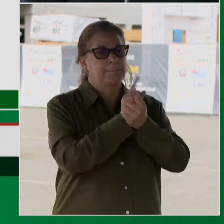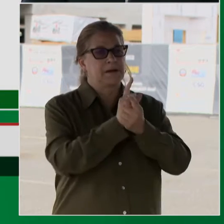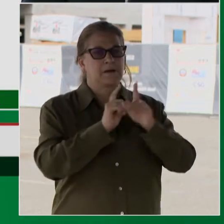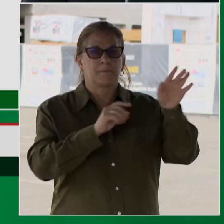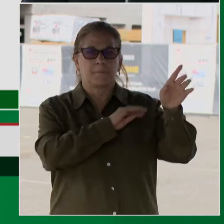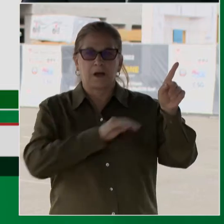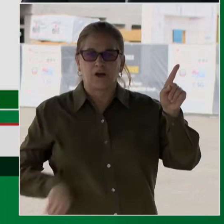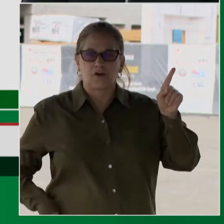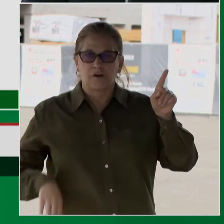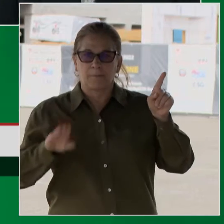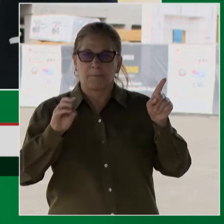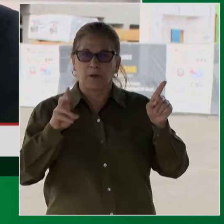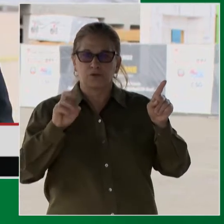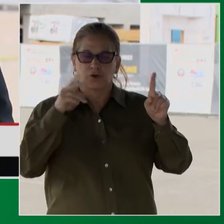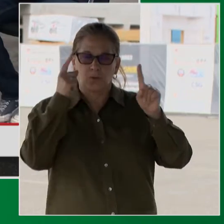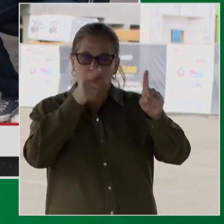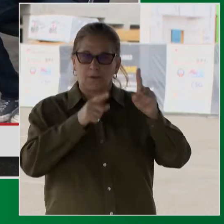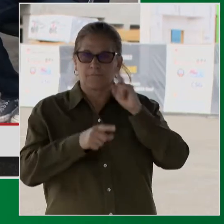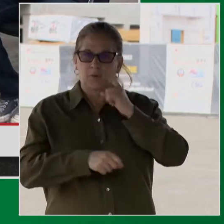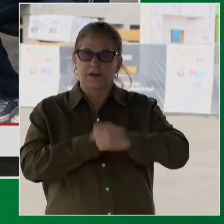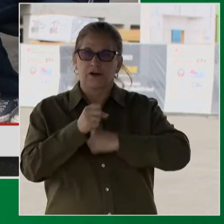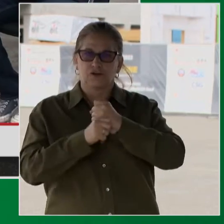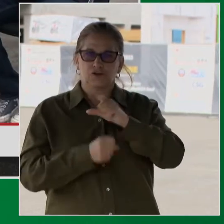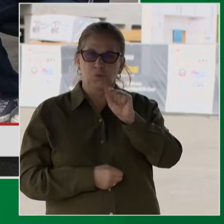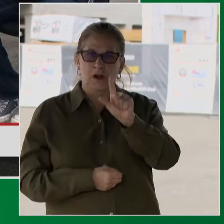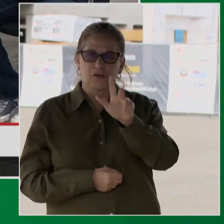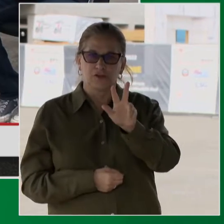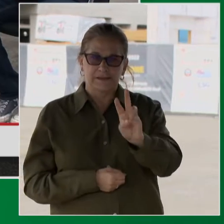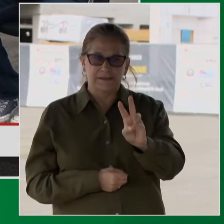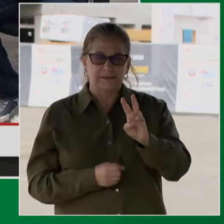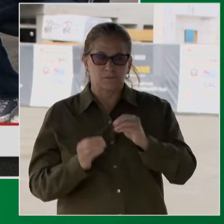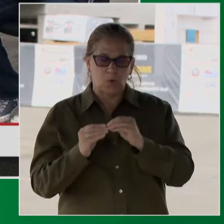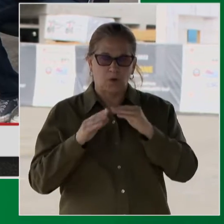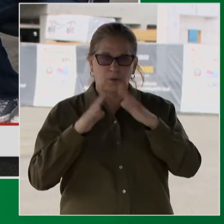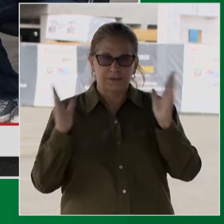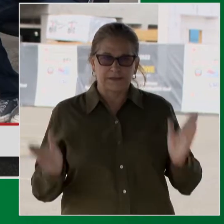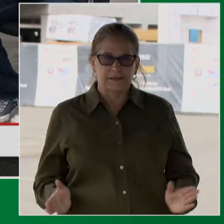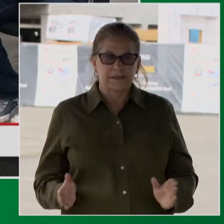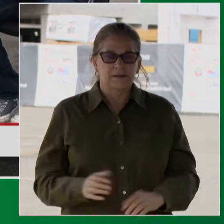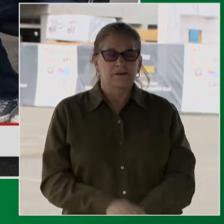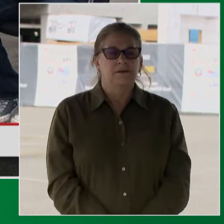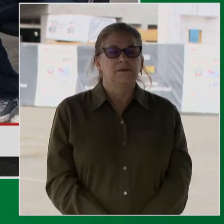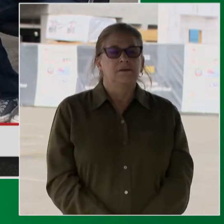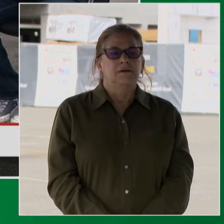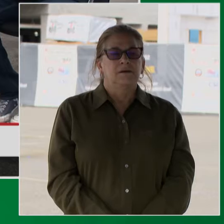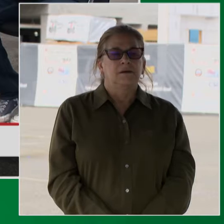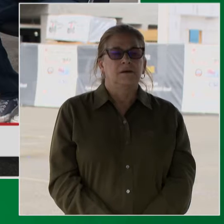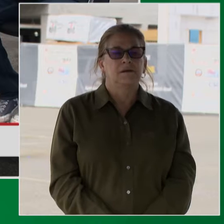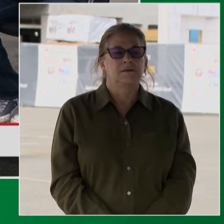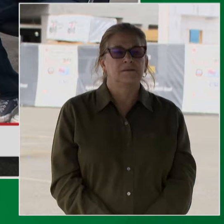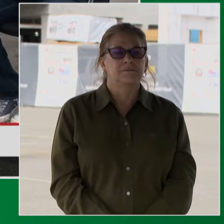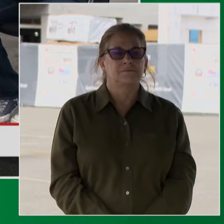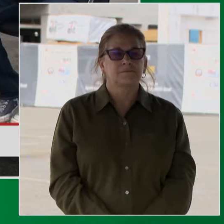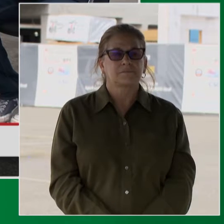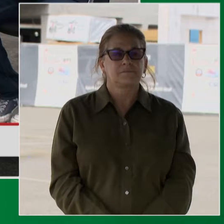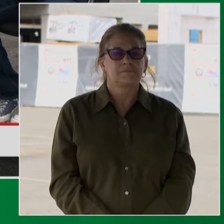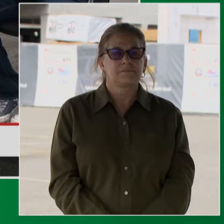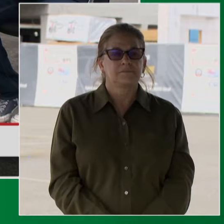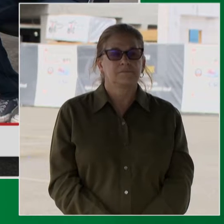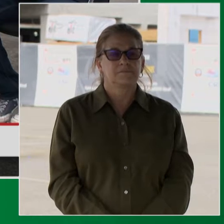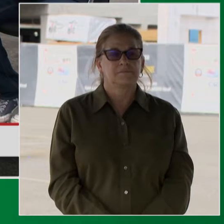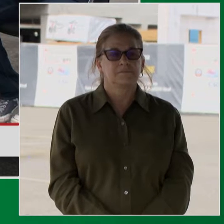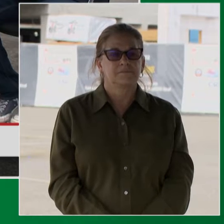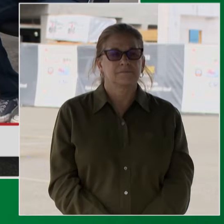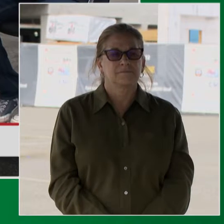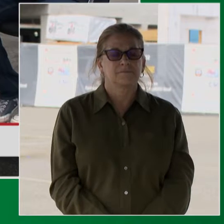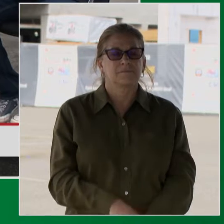Great. And thank you, Sarosh, for that. Andrew Trueblood is up next. Andrew, we were going to talk a little bit about the budget,